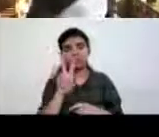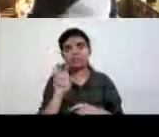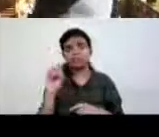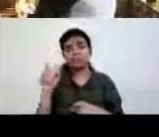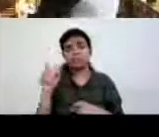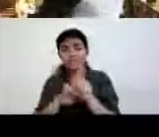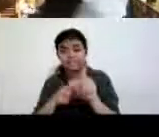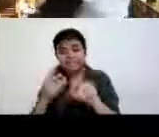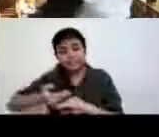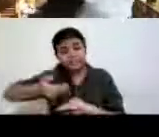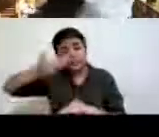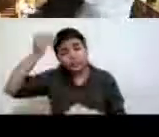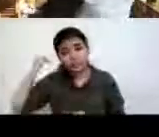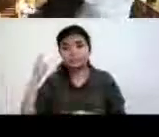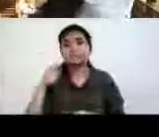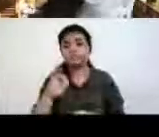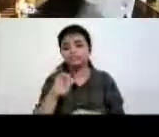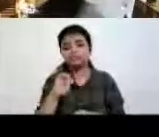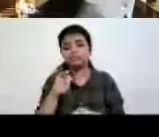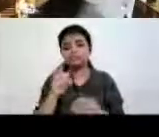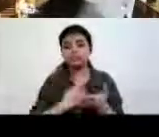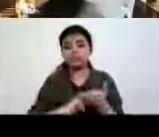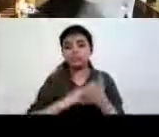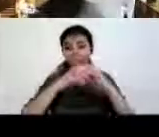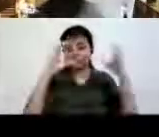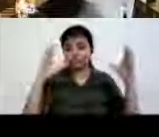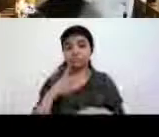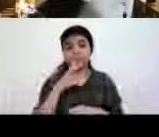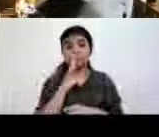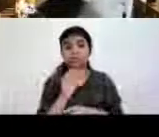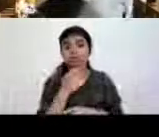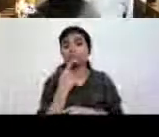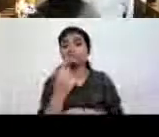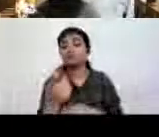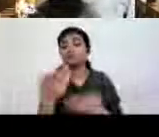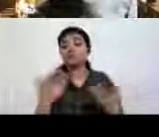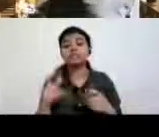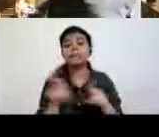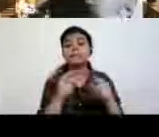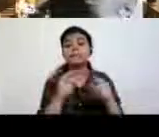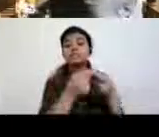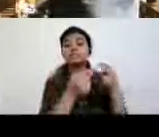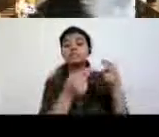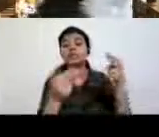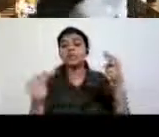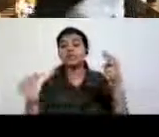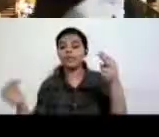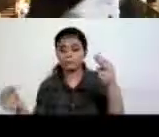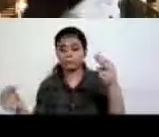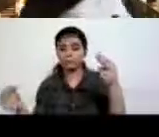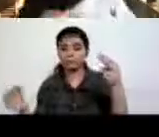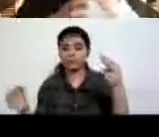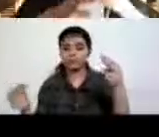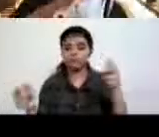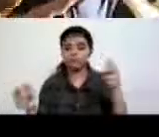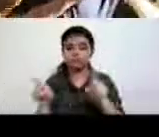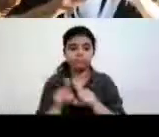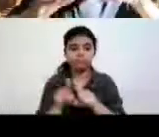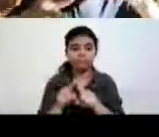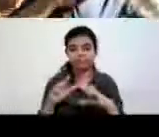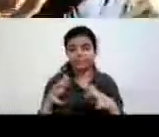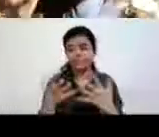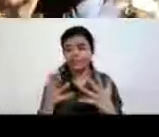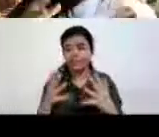ago. And this museum is exactly telling this story on how,